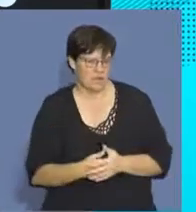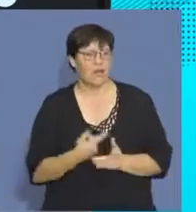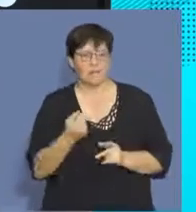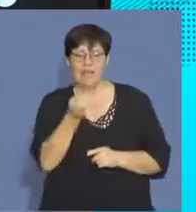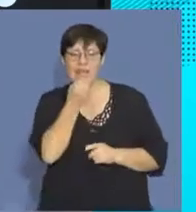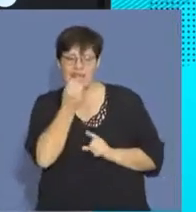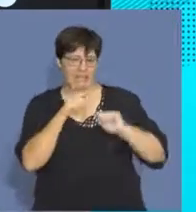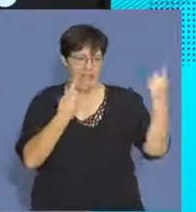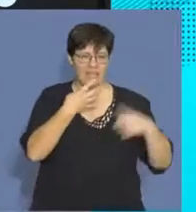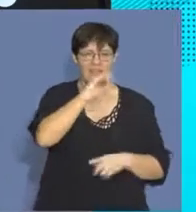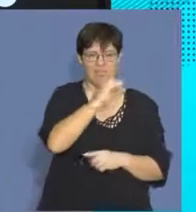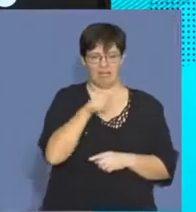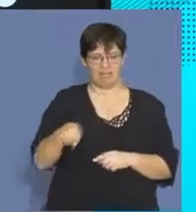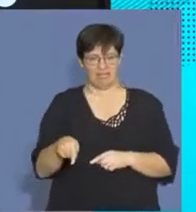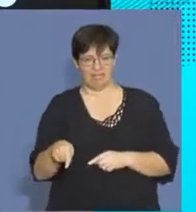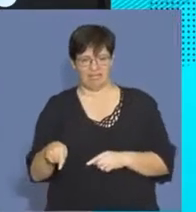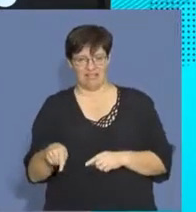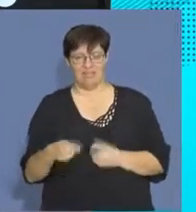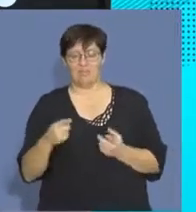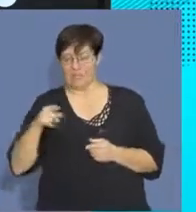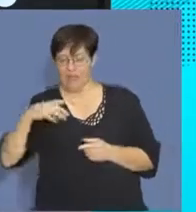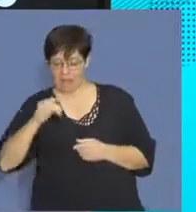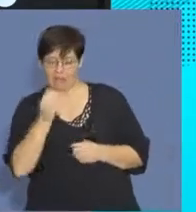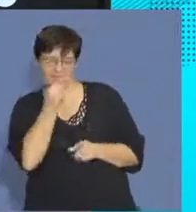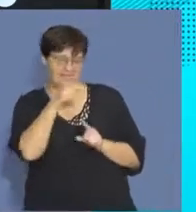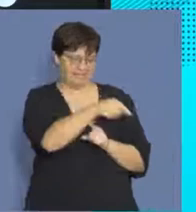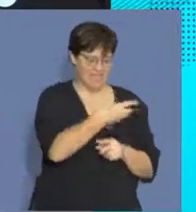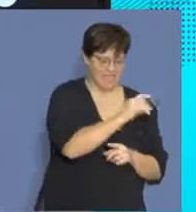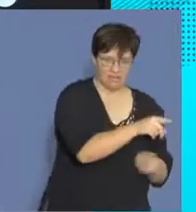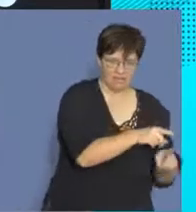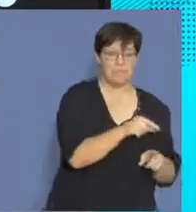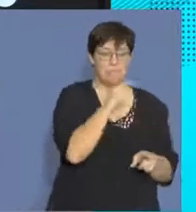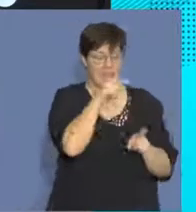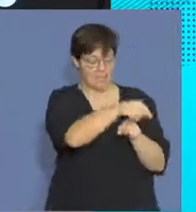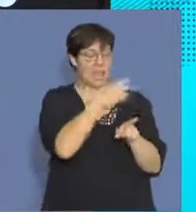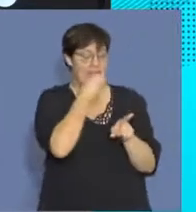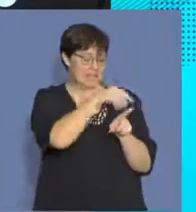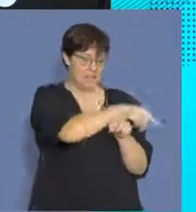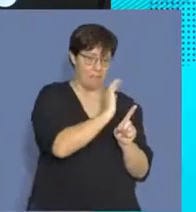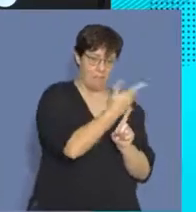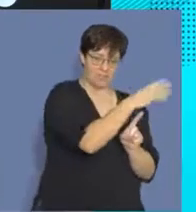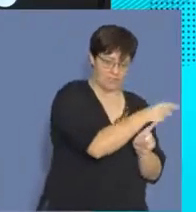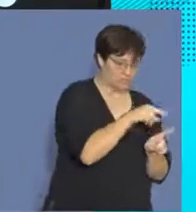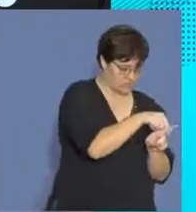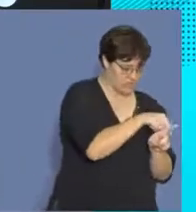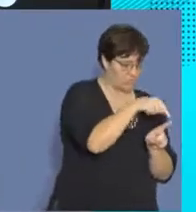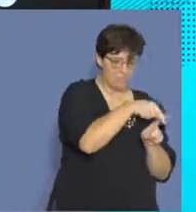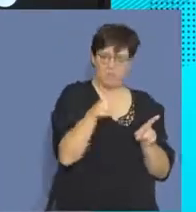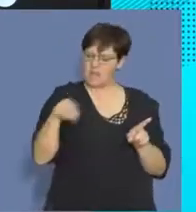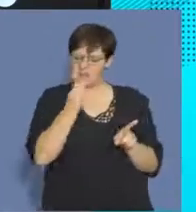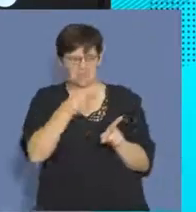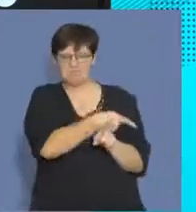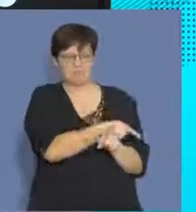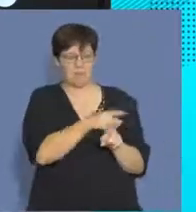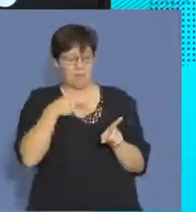other herbivores or other secondary consumers, and in turn access the proteins. Whilst they consume the proteins, they are